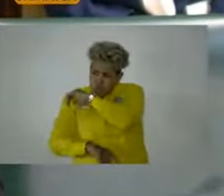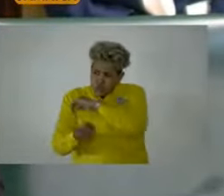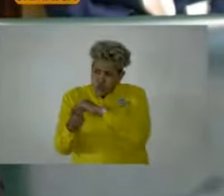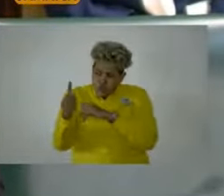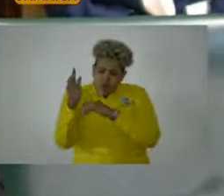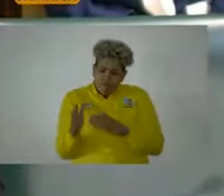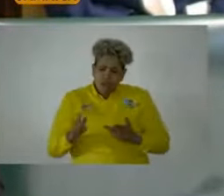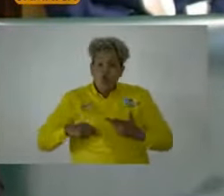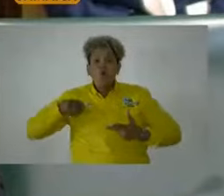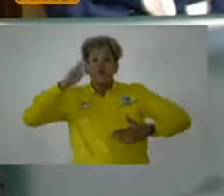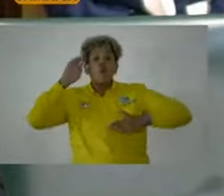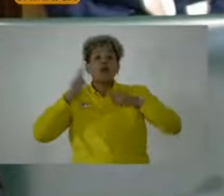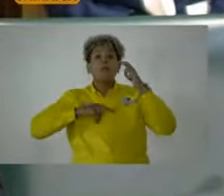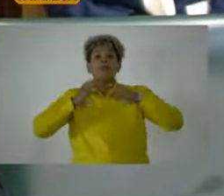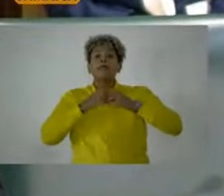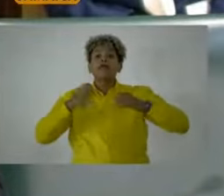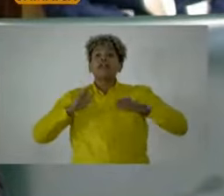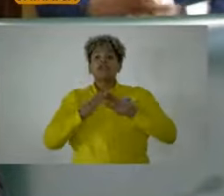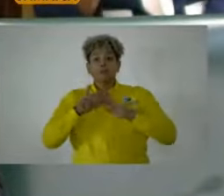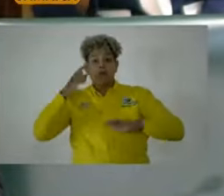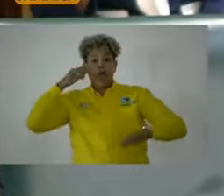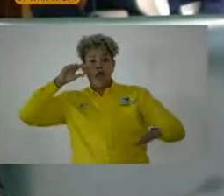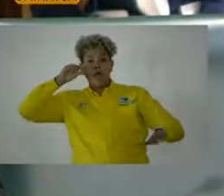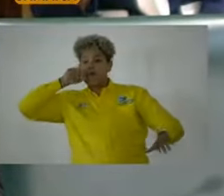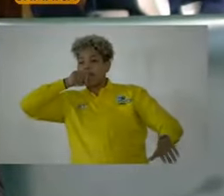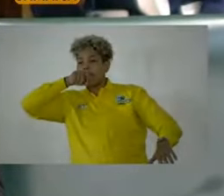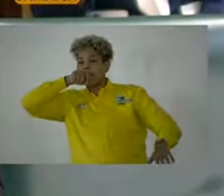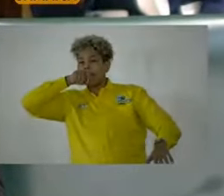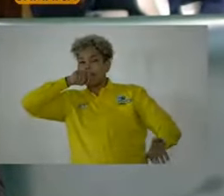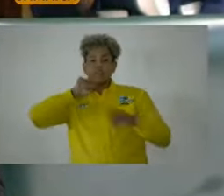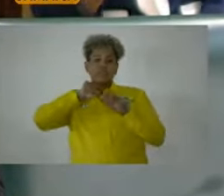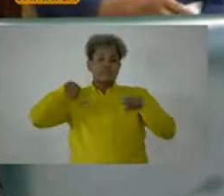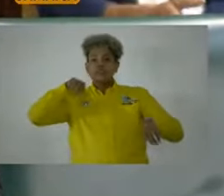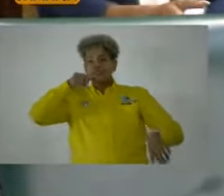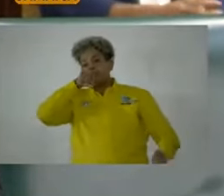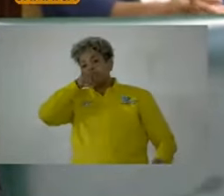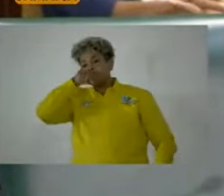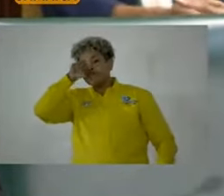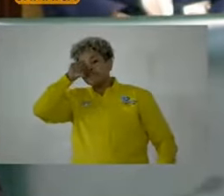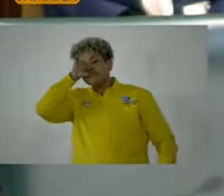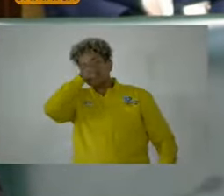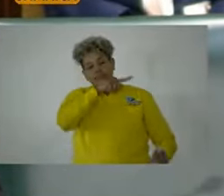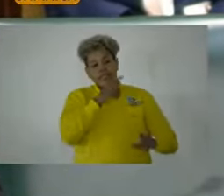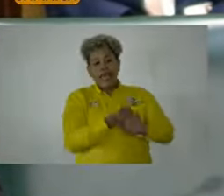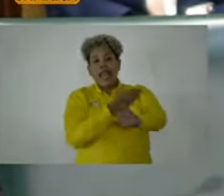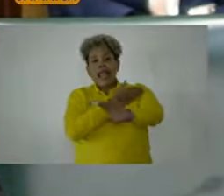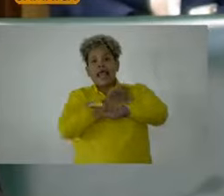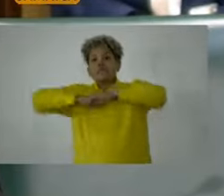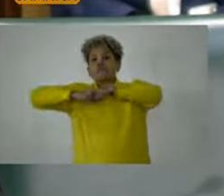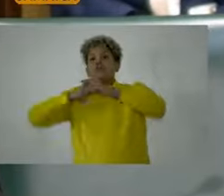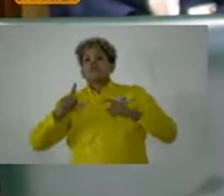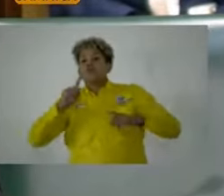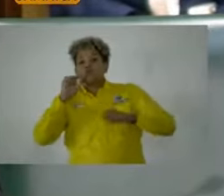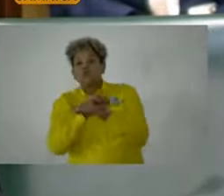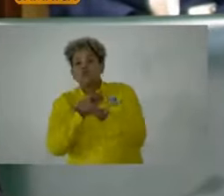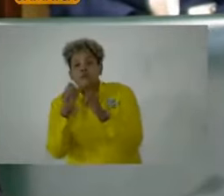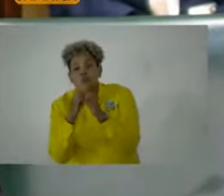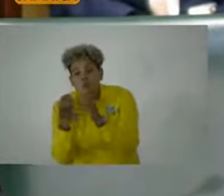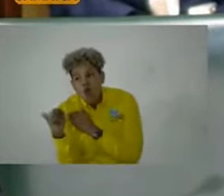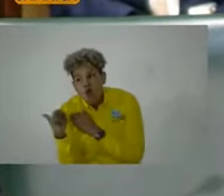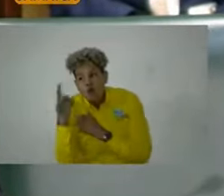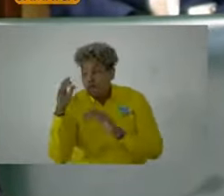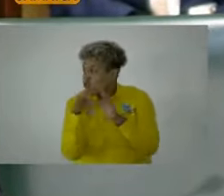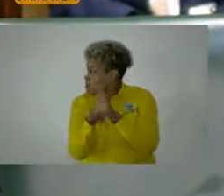offenders. We will build out the Jamaica Eye system of cameras to enhance citizen security and ensure greater accountability for